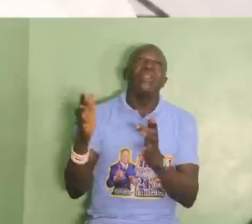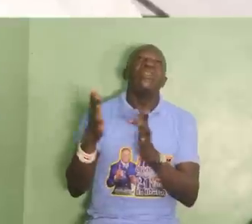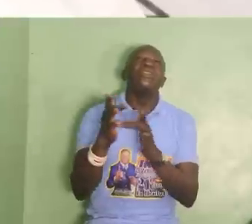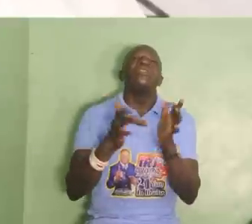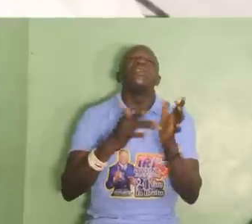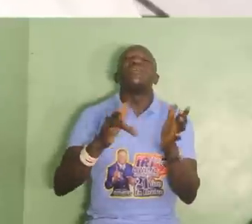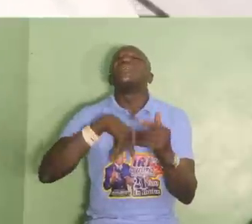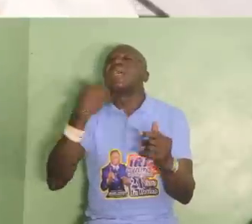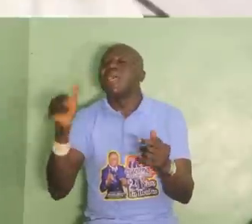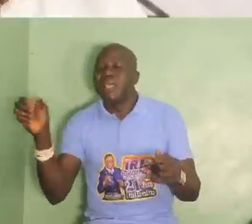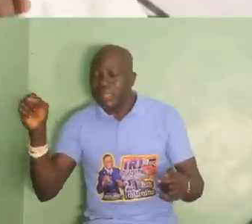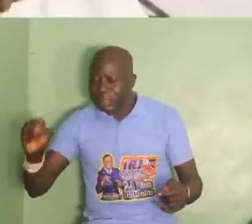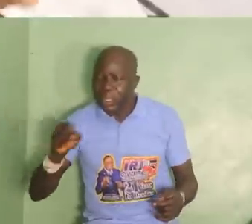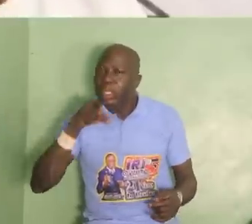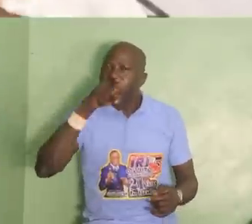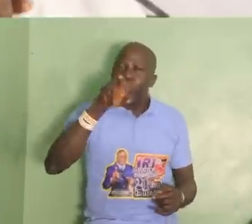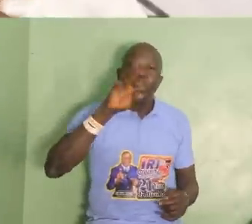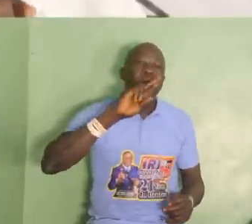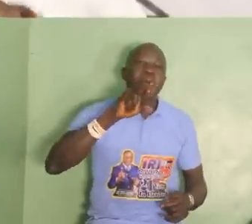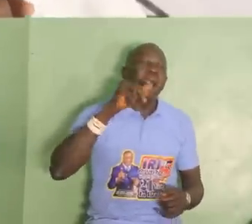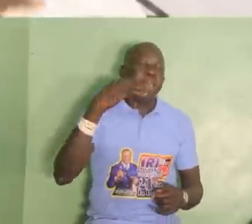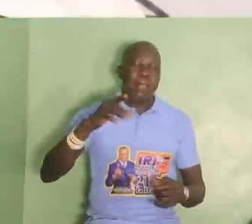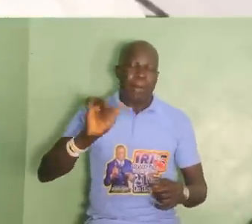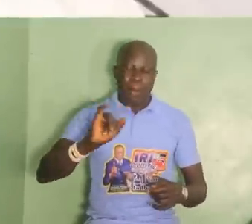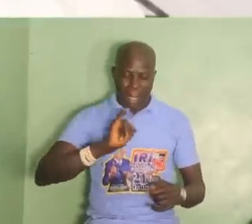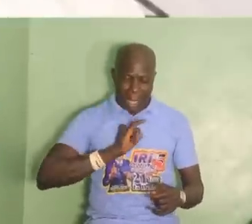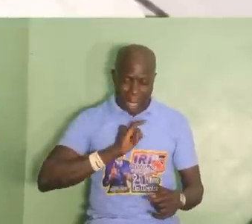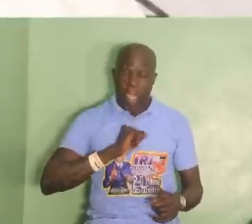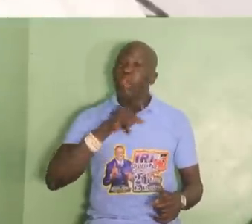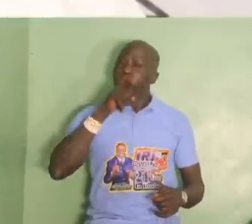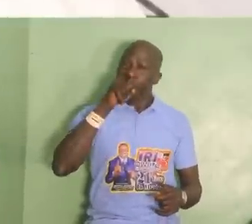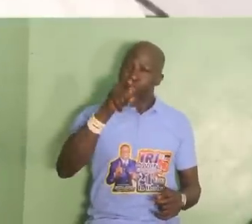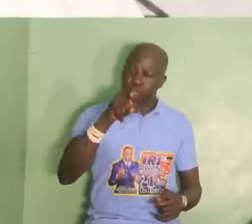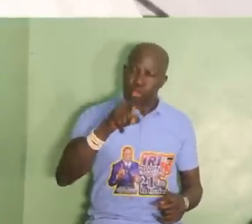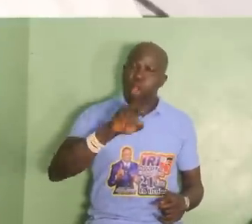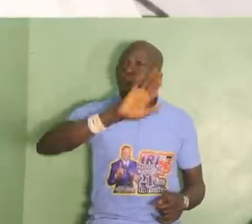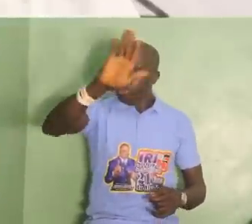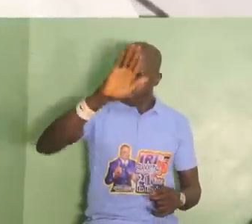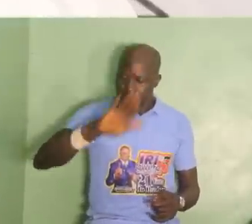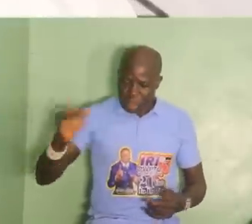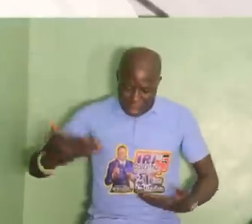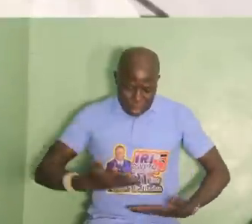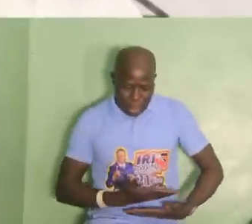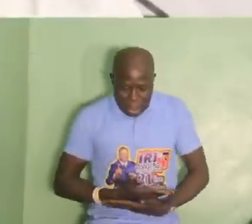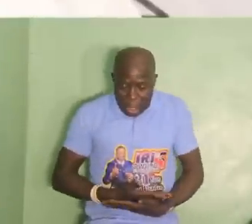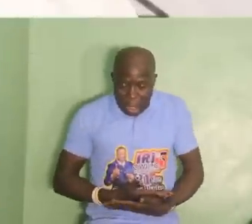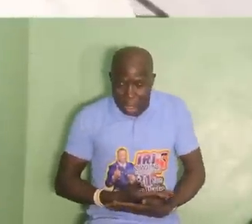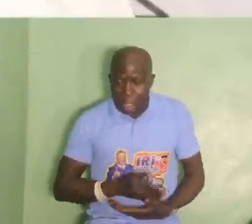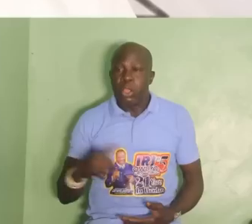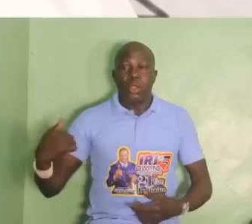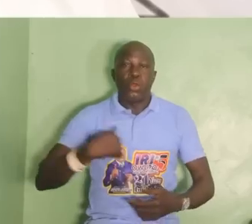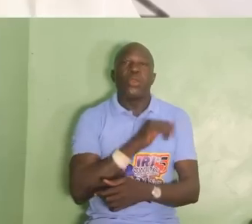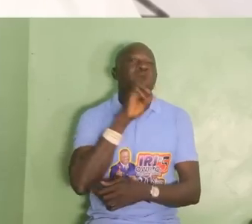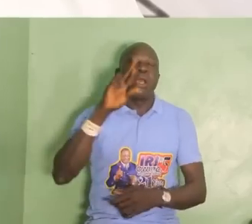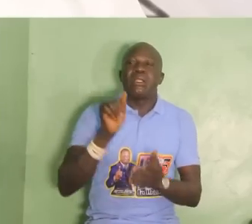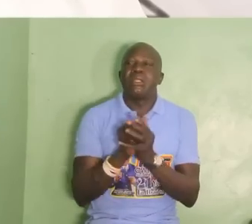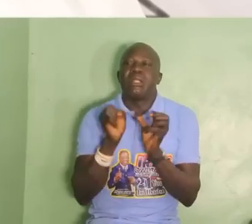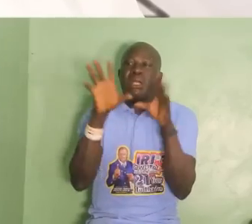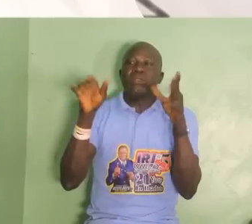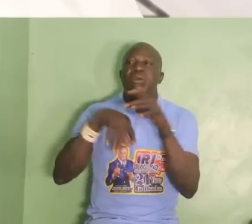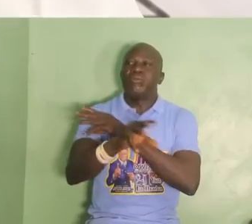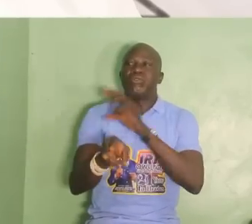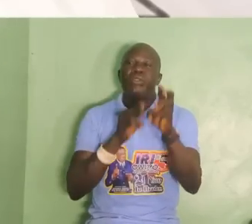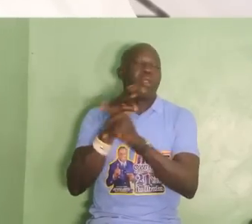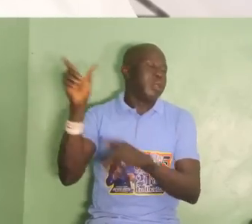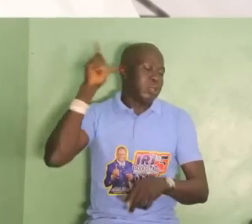one that interprets. Oh, he said, you later give cup to Pharaoh. But the first one said, he said, one day